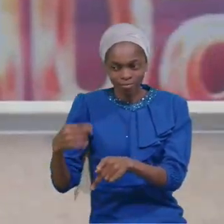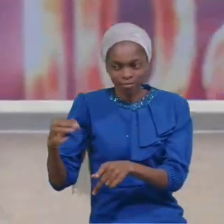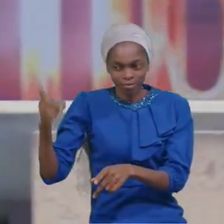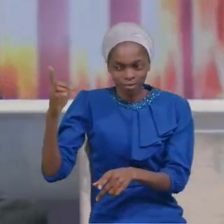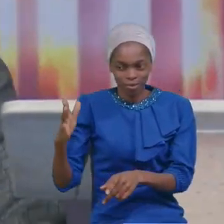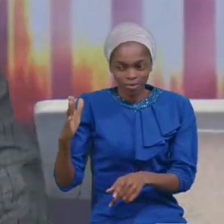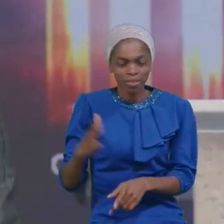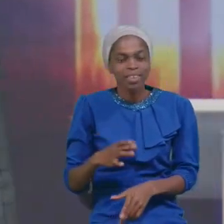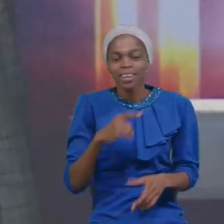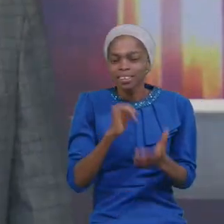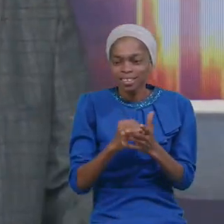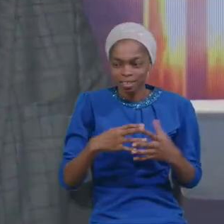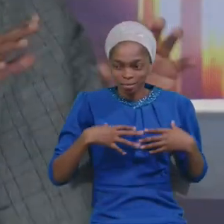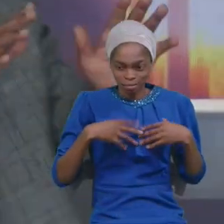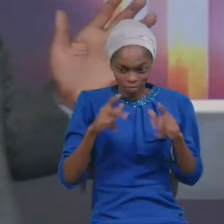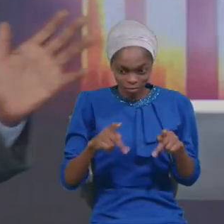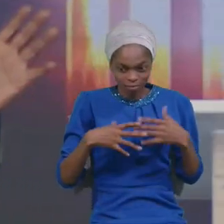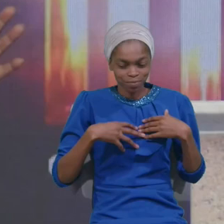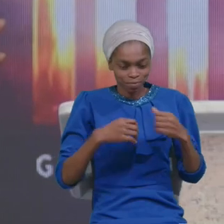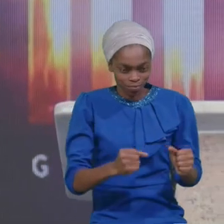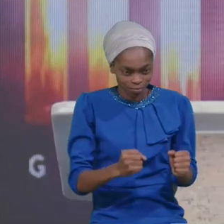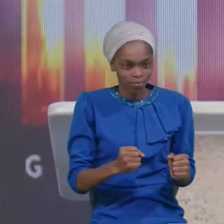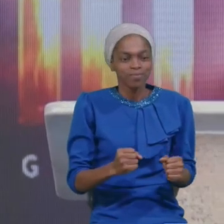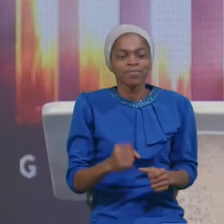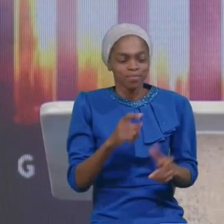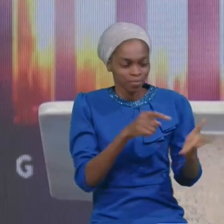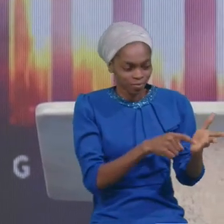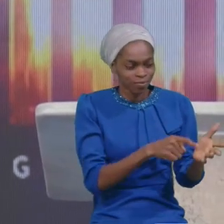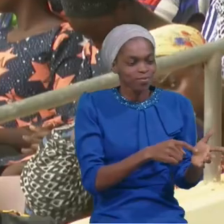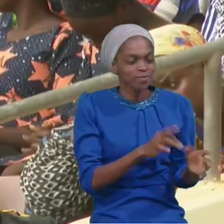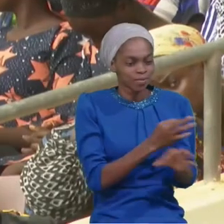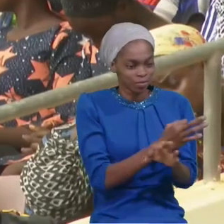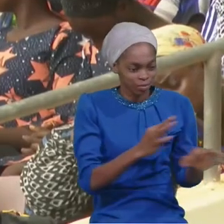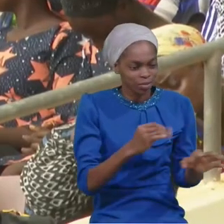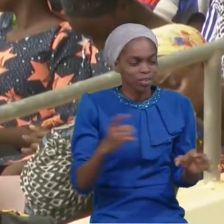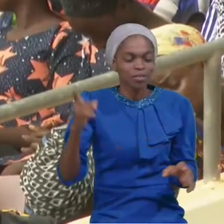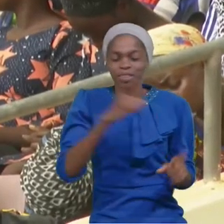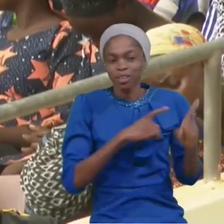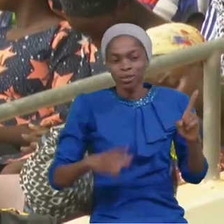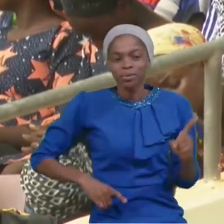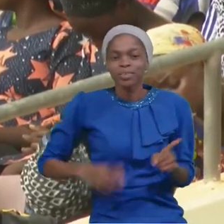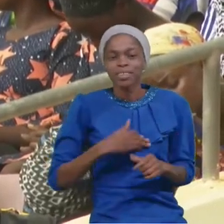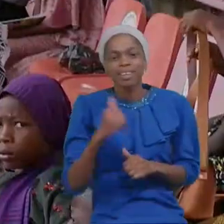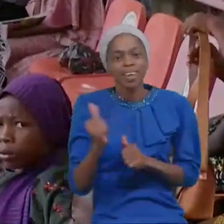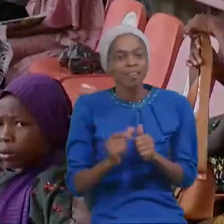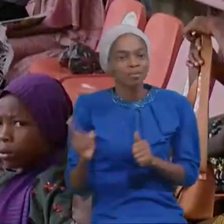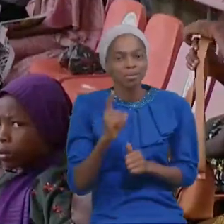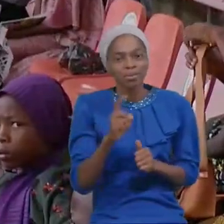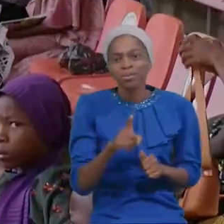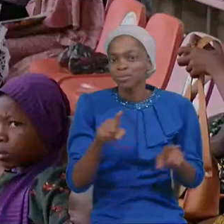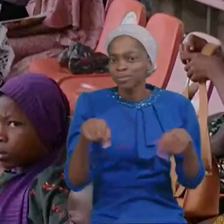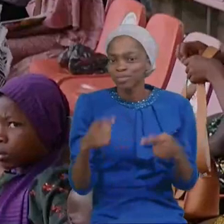the Lord. And everywhere you go, he'll protect your life from destruction in Jesus' name. And then it says,